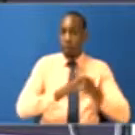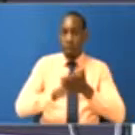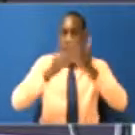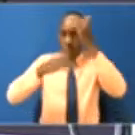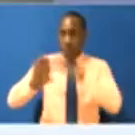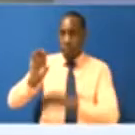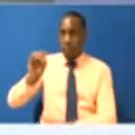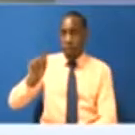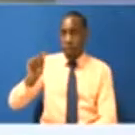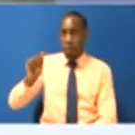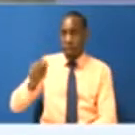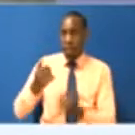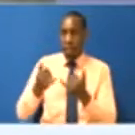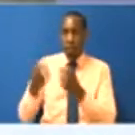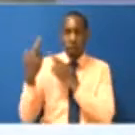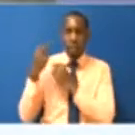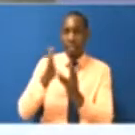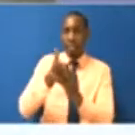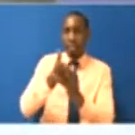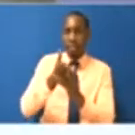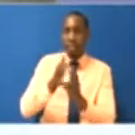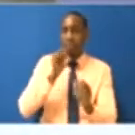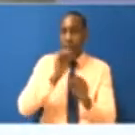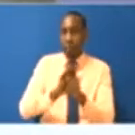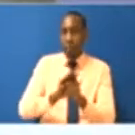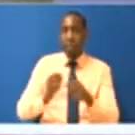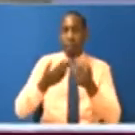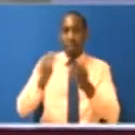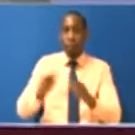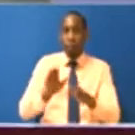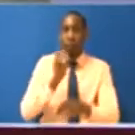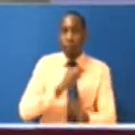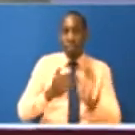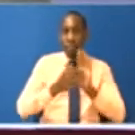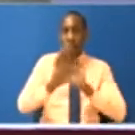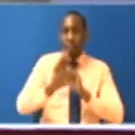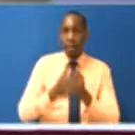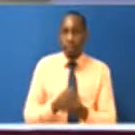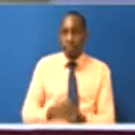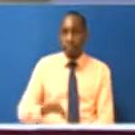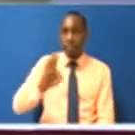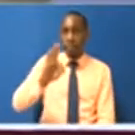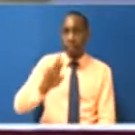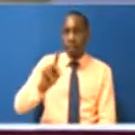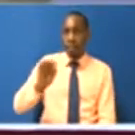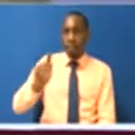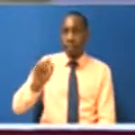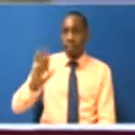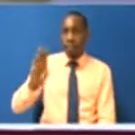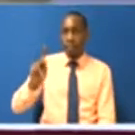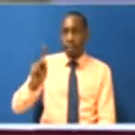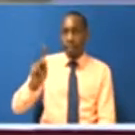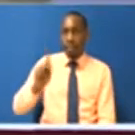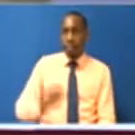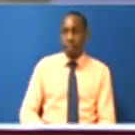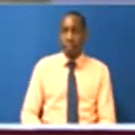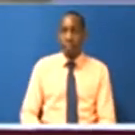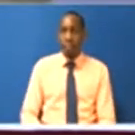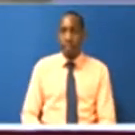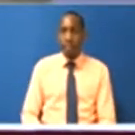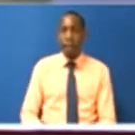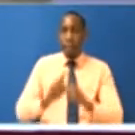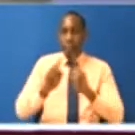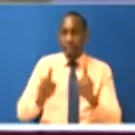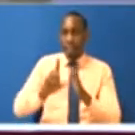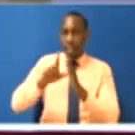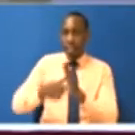don't you have the unfortunate task of interrupting you i promise i will give you a chance to announce your point i do have a debt that i owe this man uh but